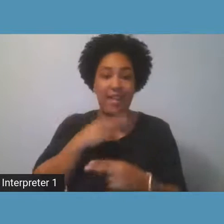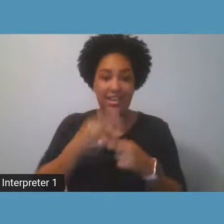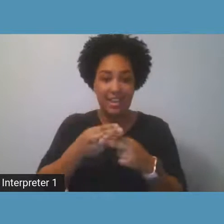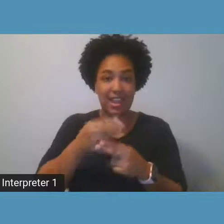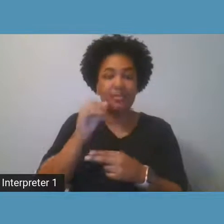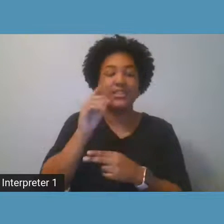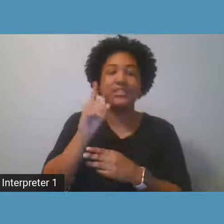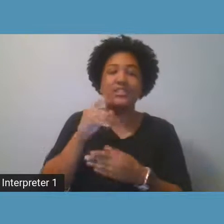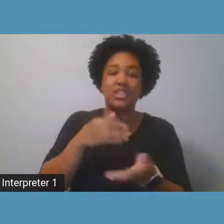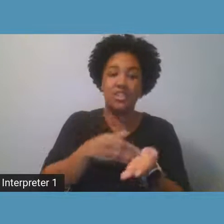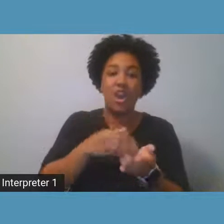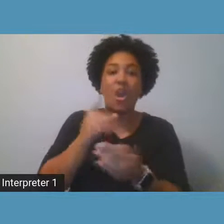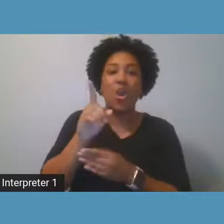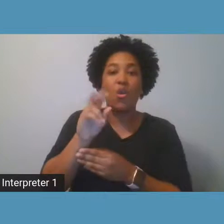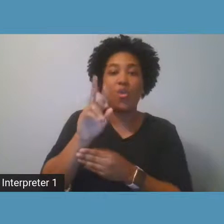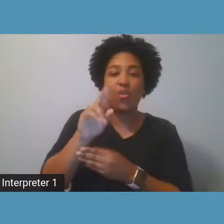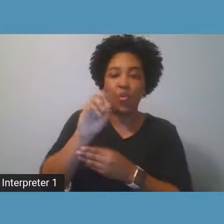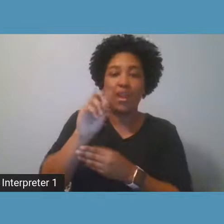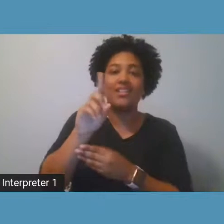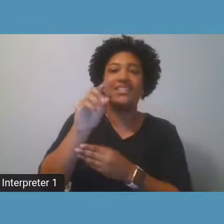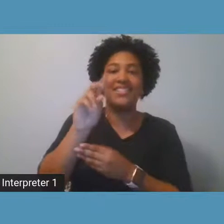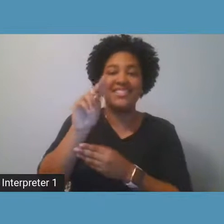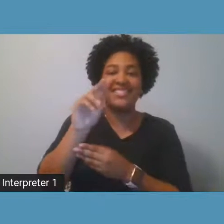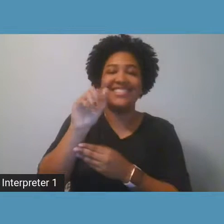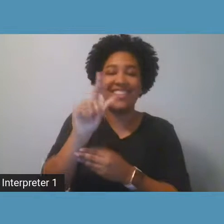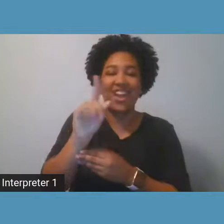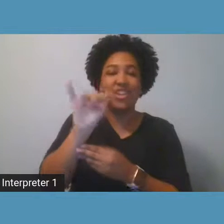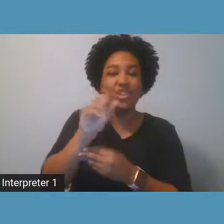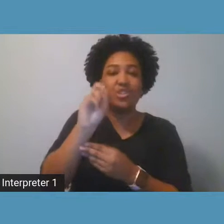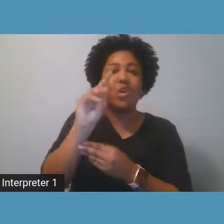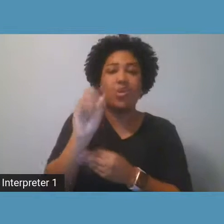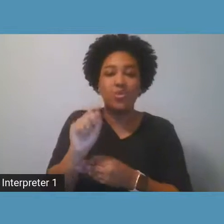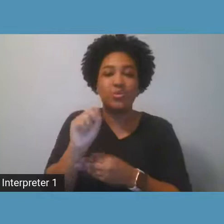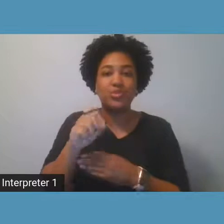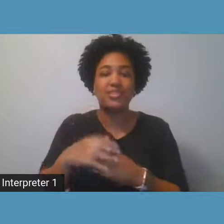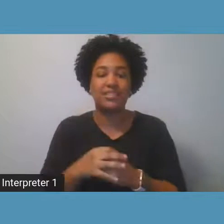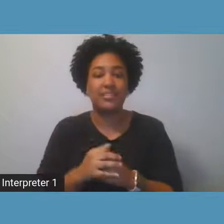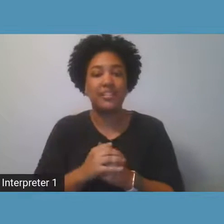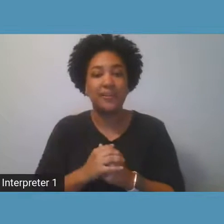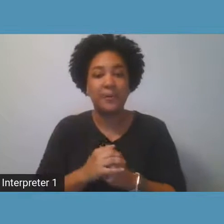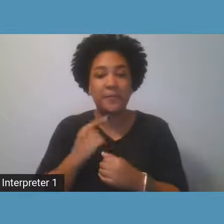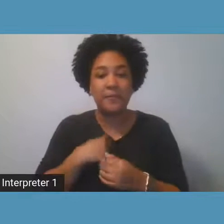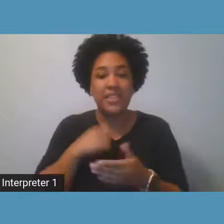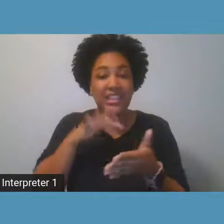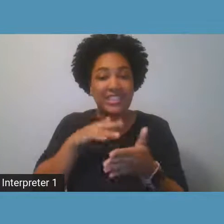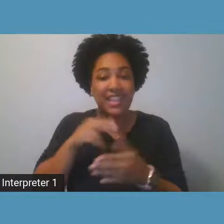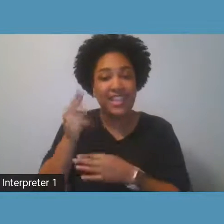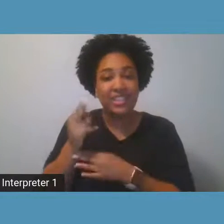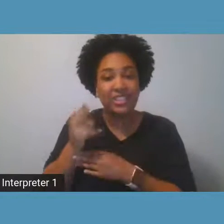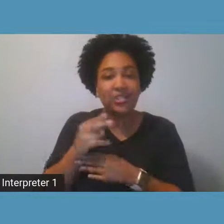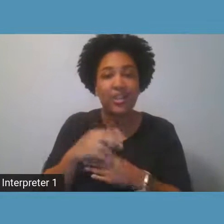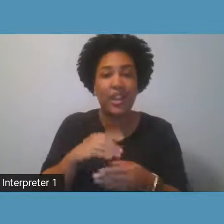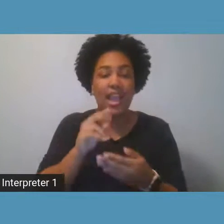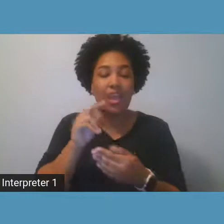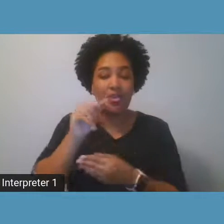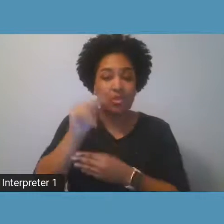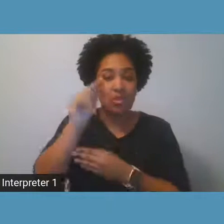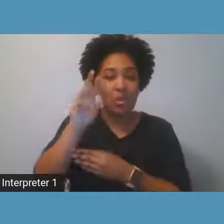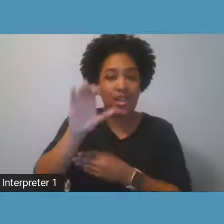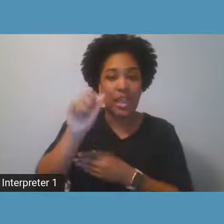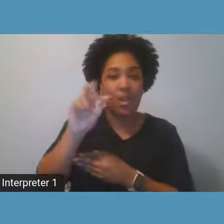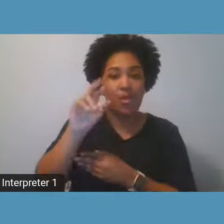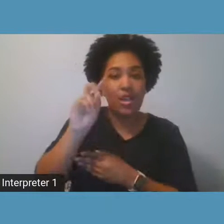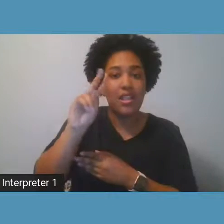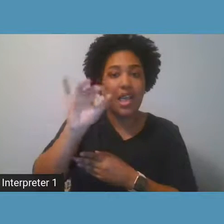Rhonda Jones, and I am the community digital archivist and public historian at University of North Carolina in Greensboro. I'm coming to you live from